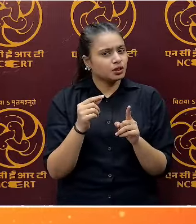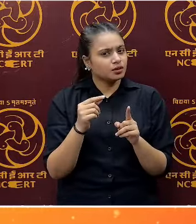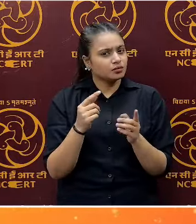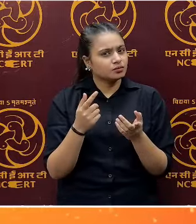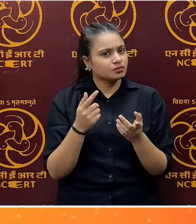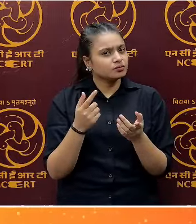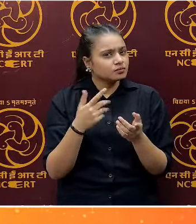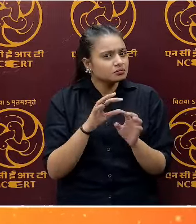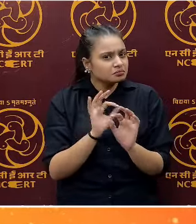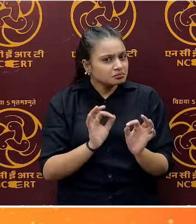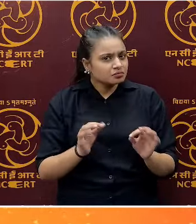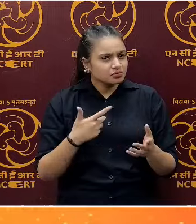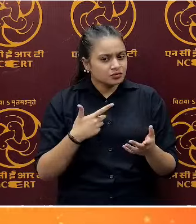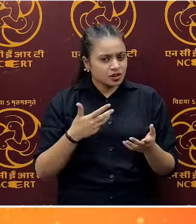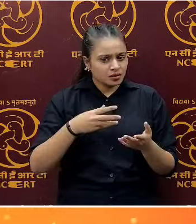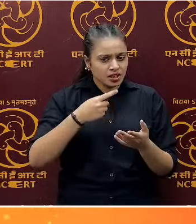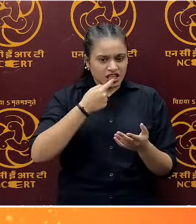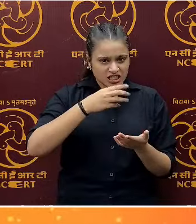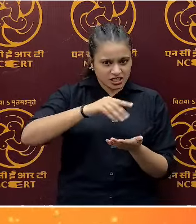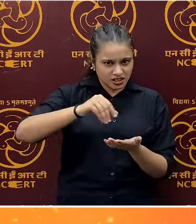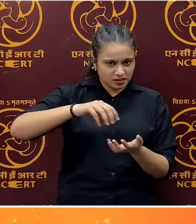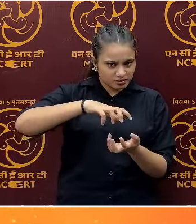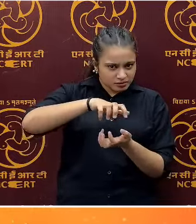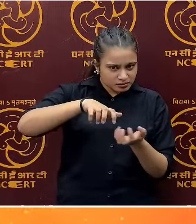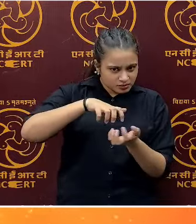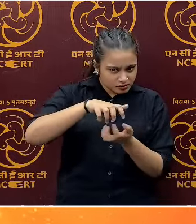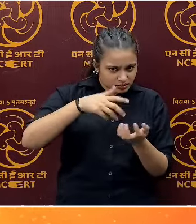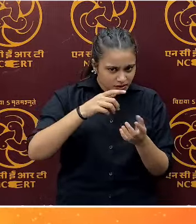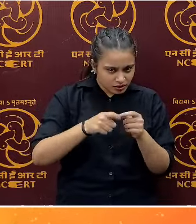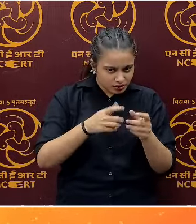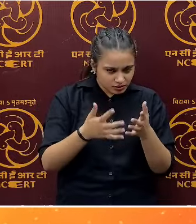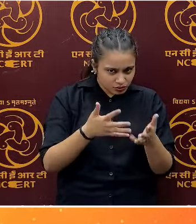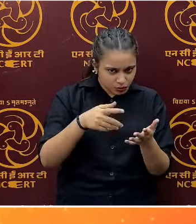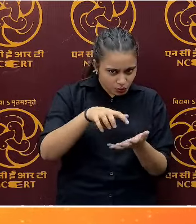think preparing some spices. She's grinding something on the stone. That's what I feel.